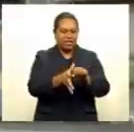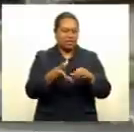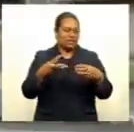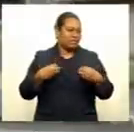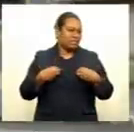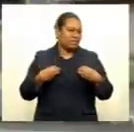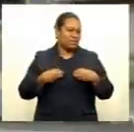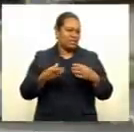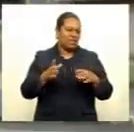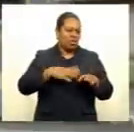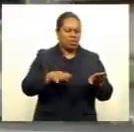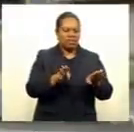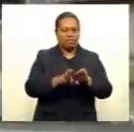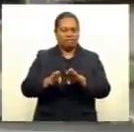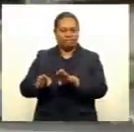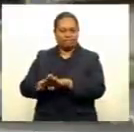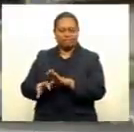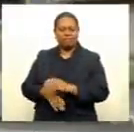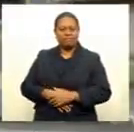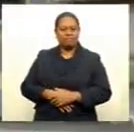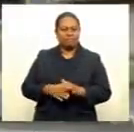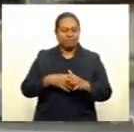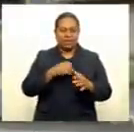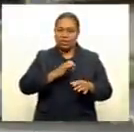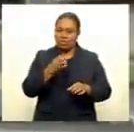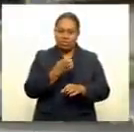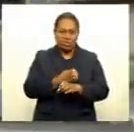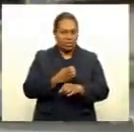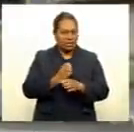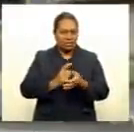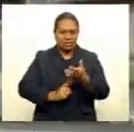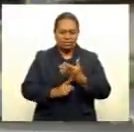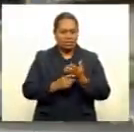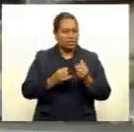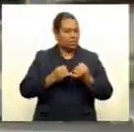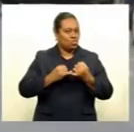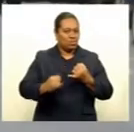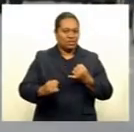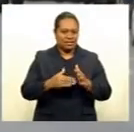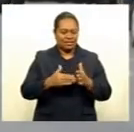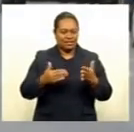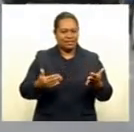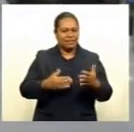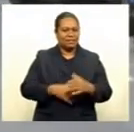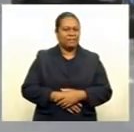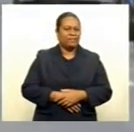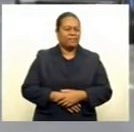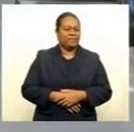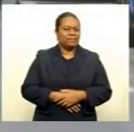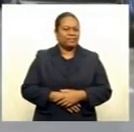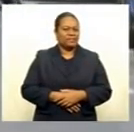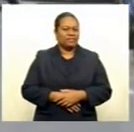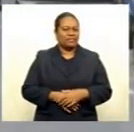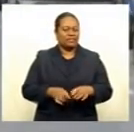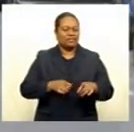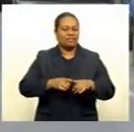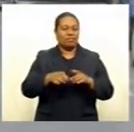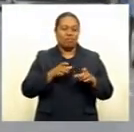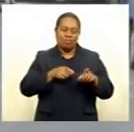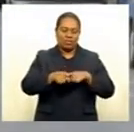and borders. He says the prolonged unemployment situation has worsened poverty and inequality amongst vulnerable